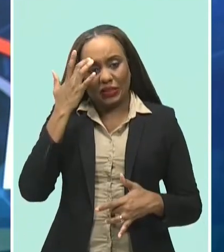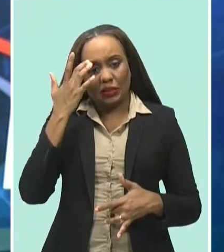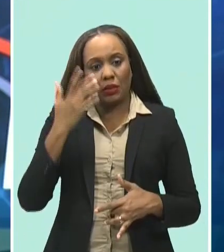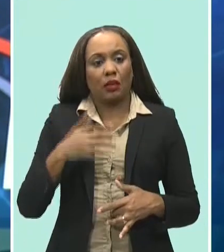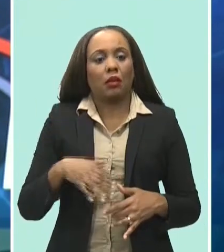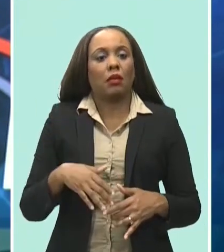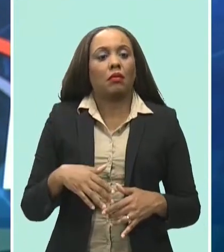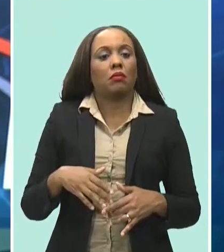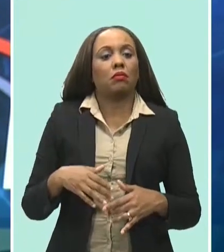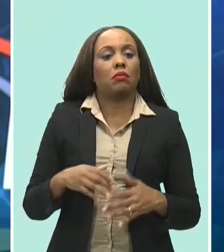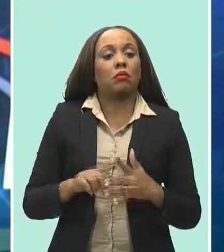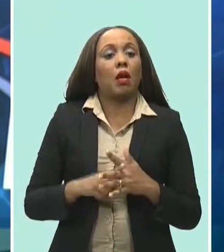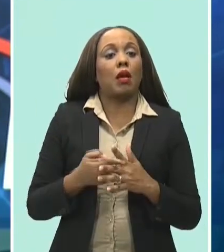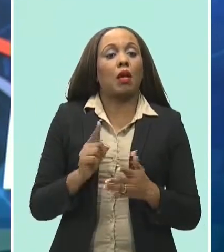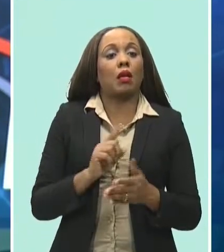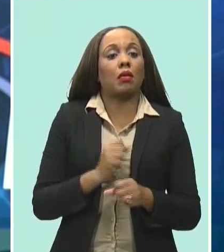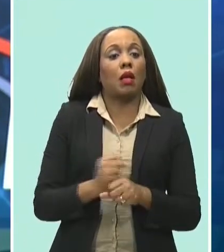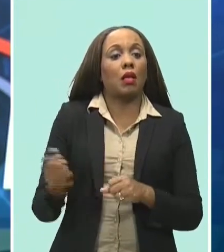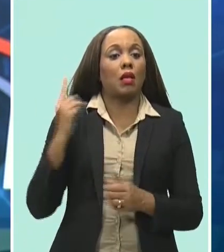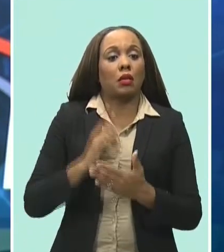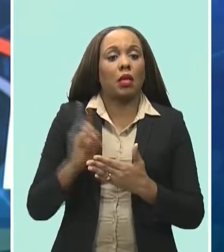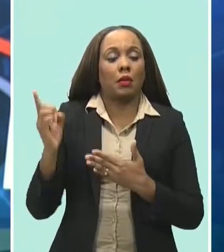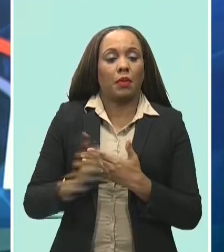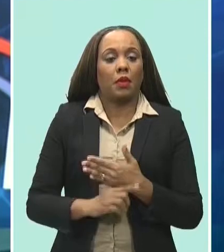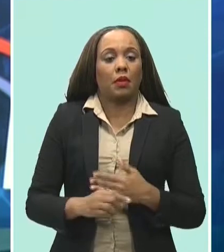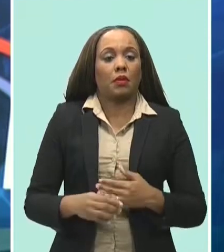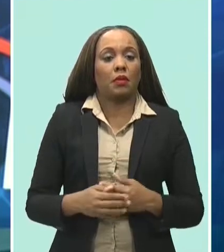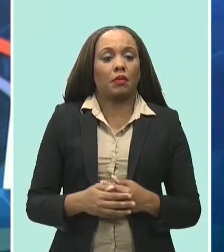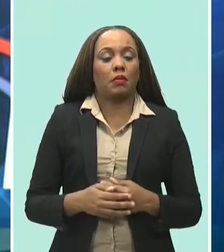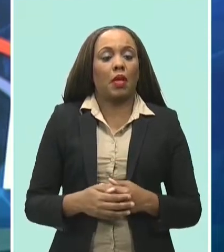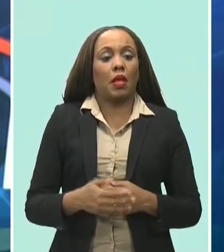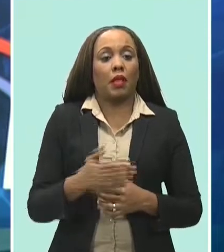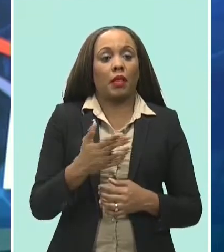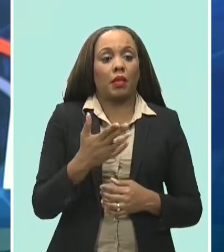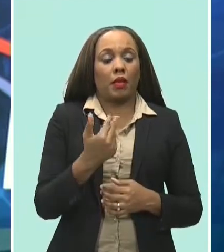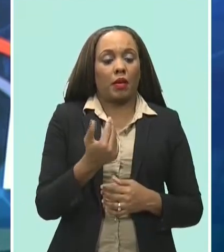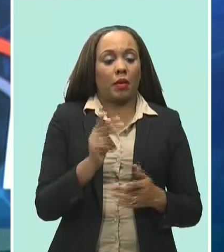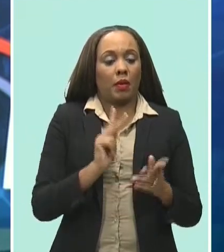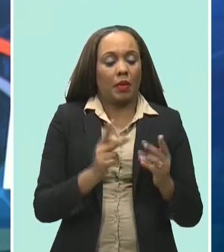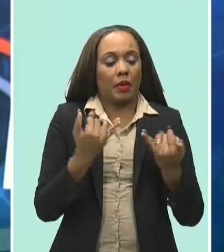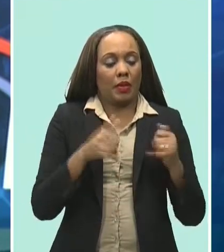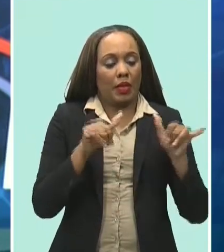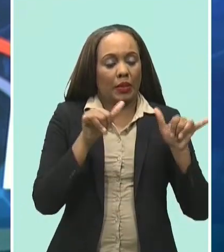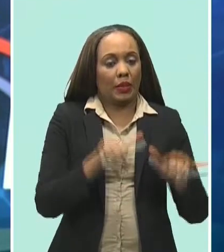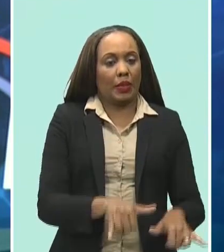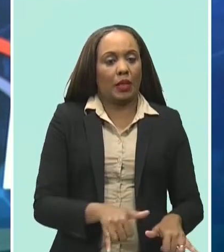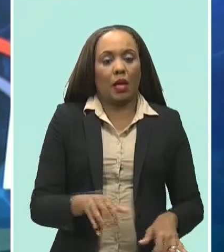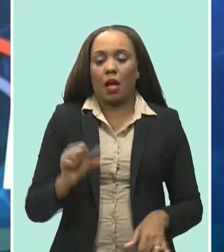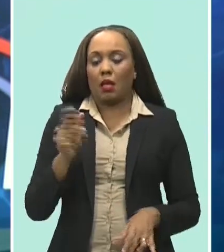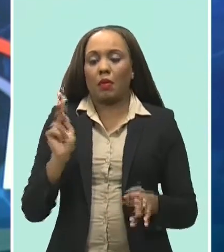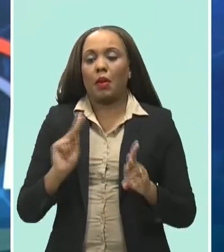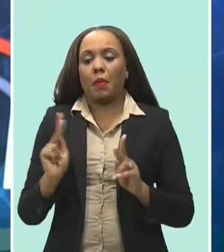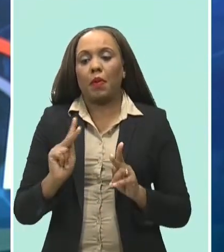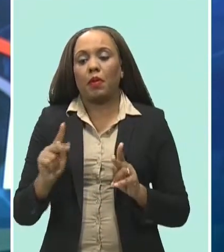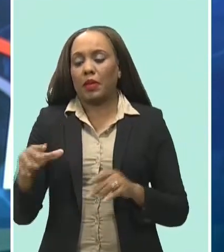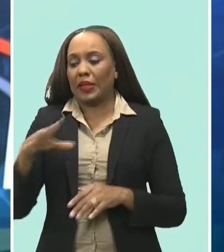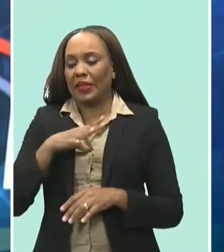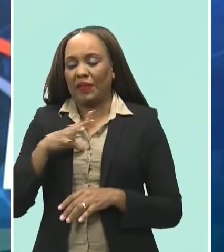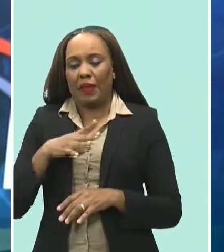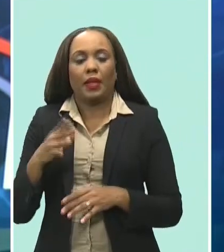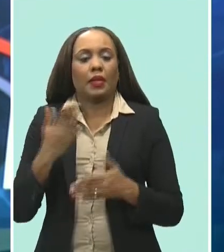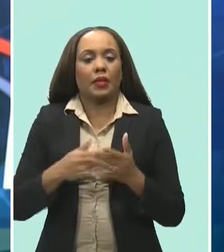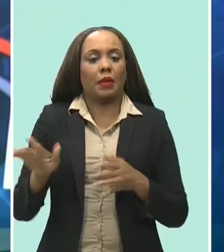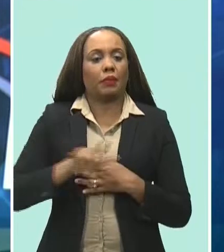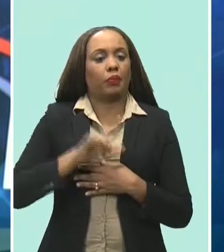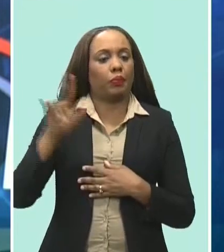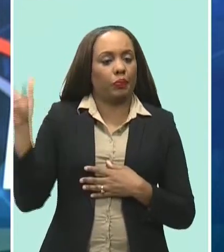December. While 13 remain in quarantine, others have completed their 14 days of quarantine or have departed the island, including some